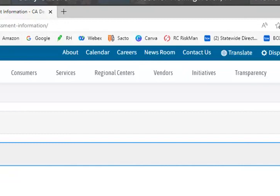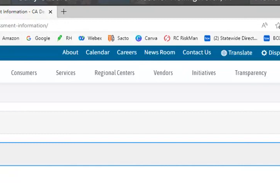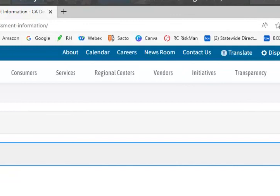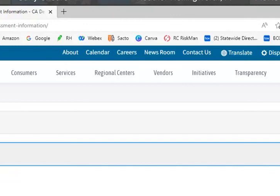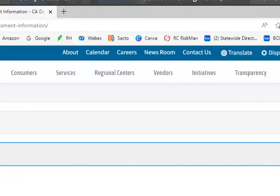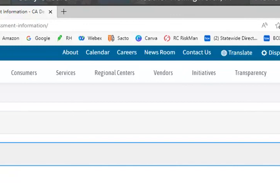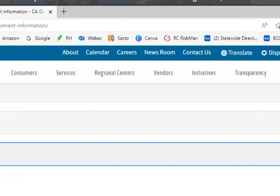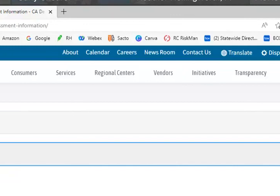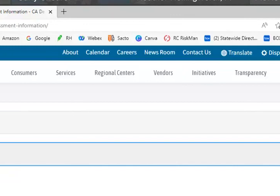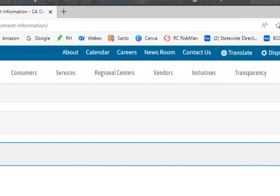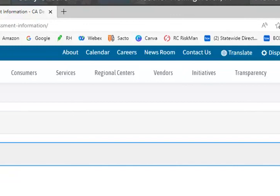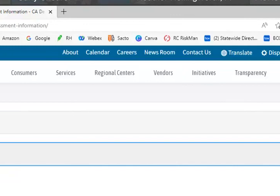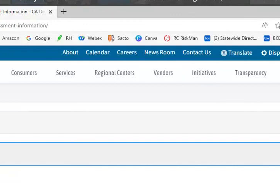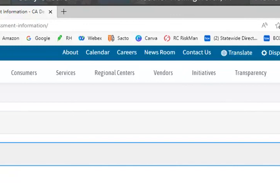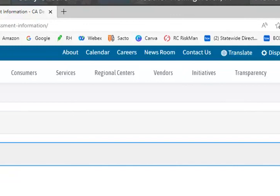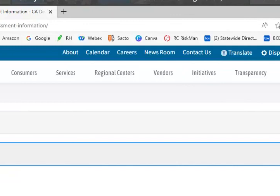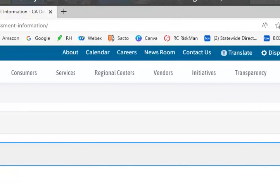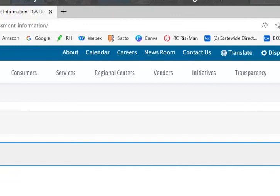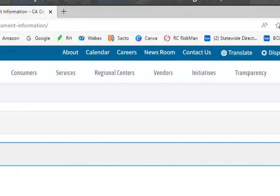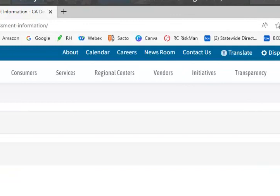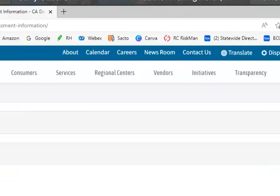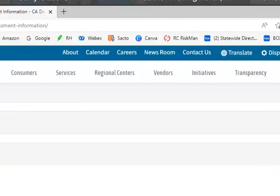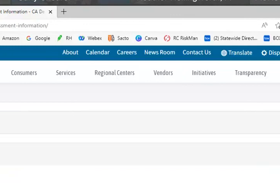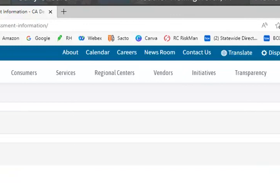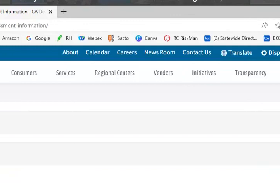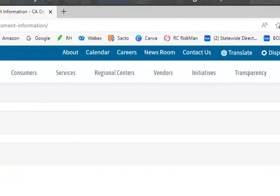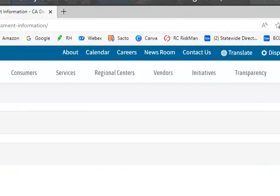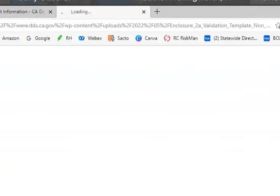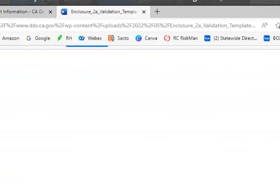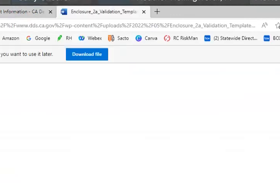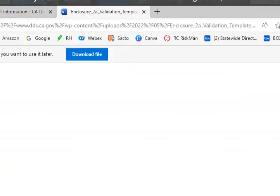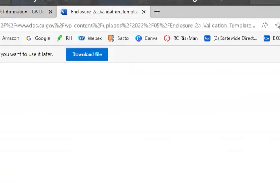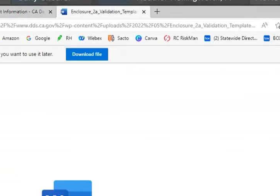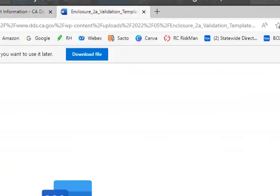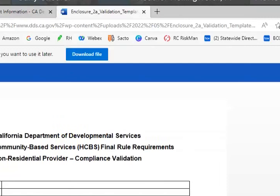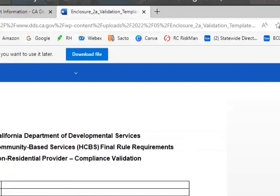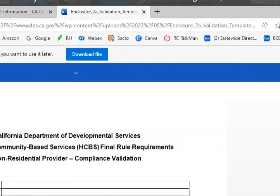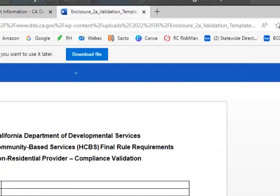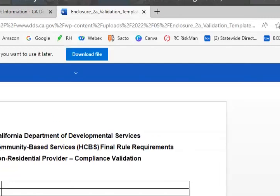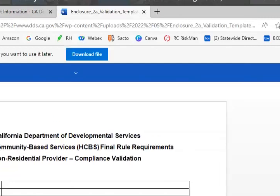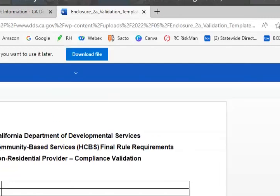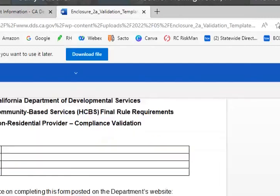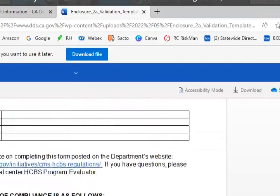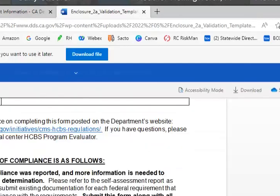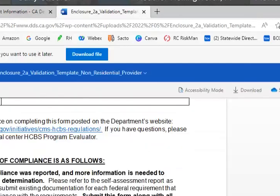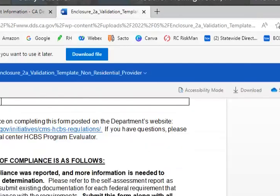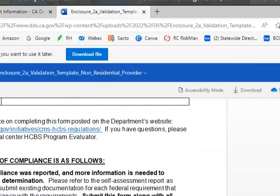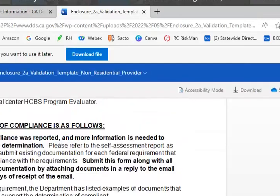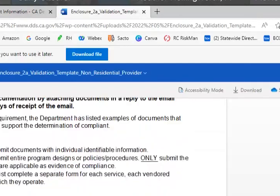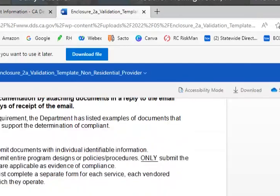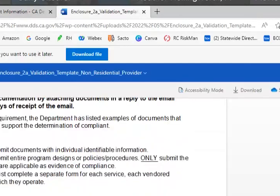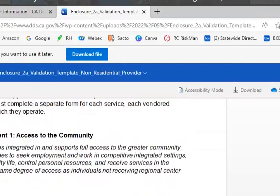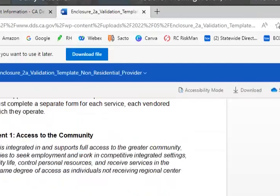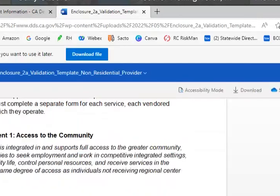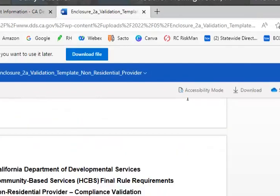in. On DDS's website, as you can see here, is the same attachments that were in the letter that was